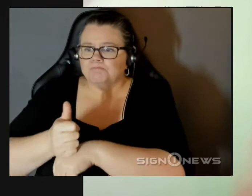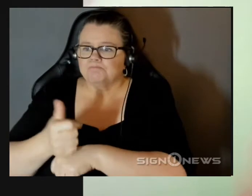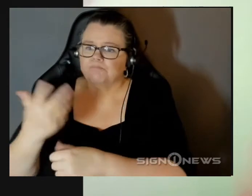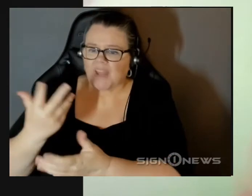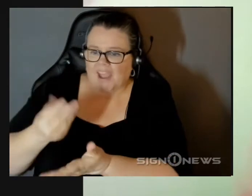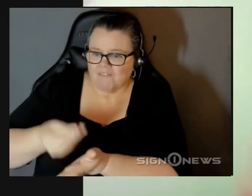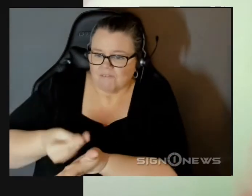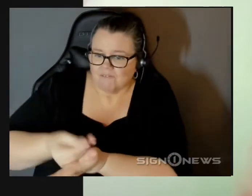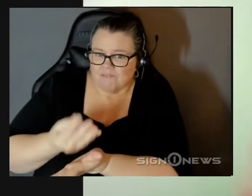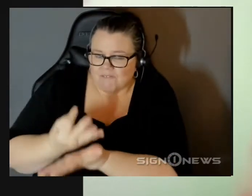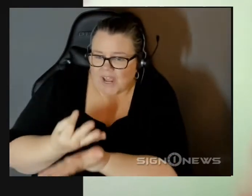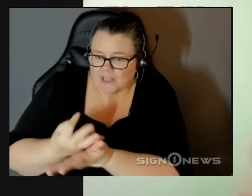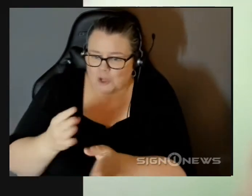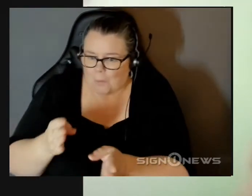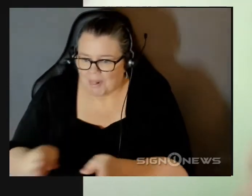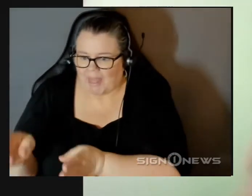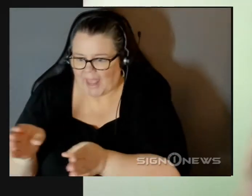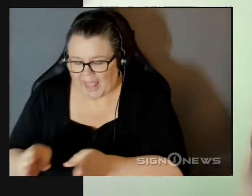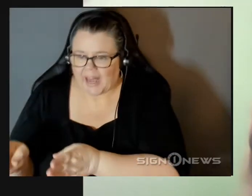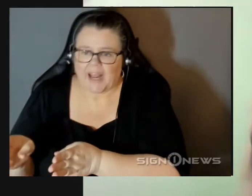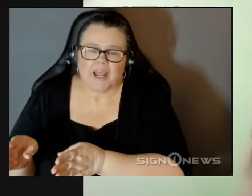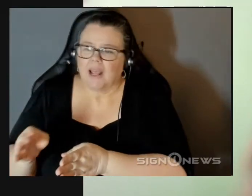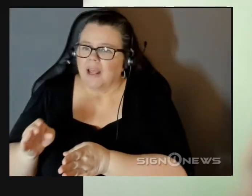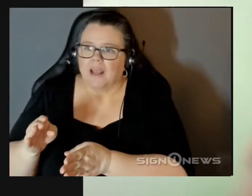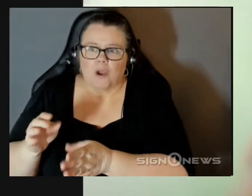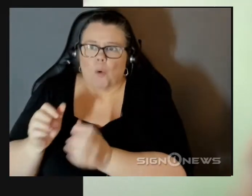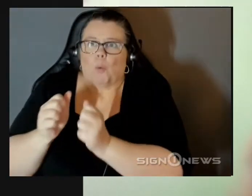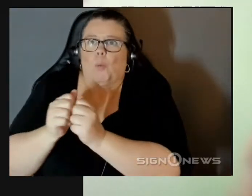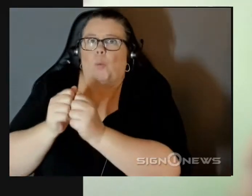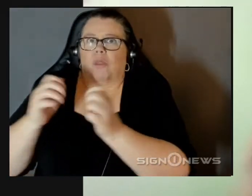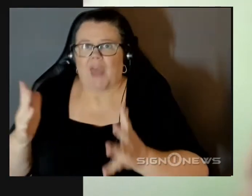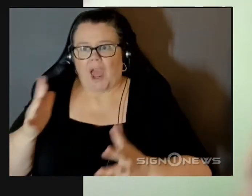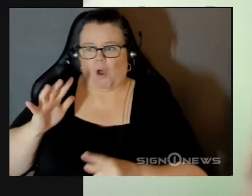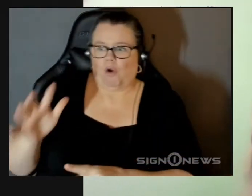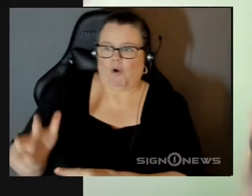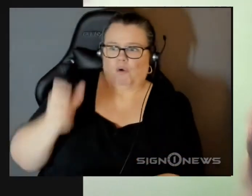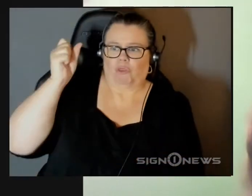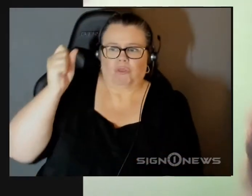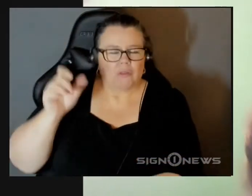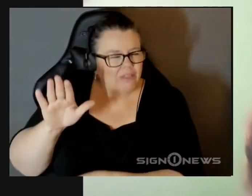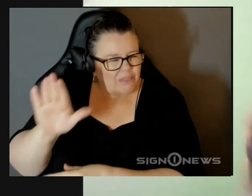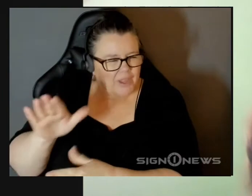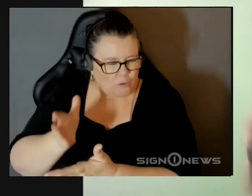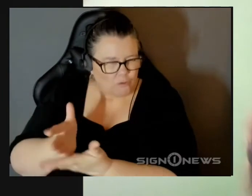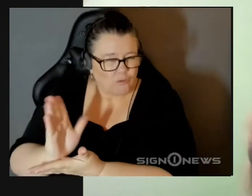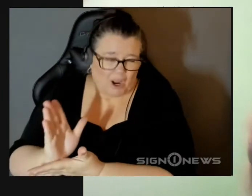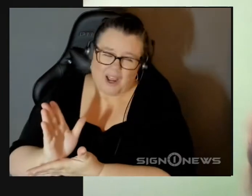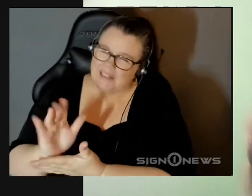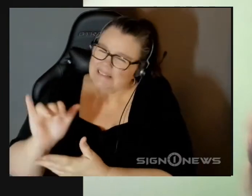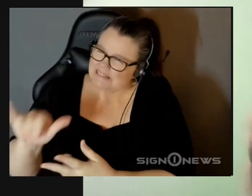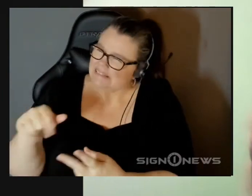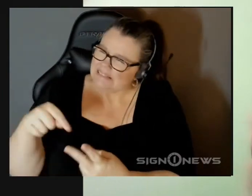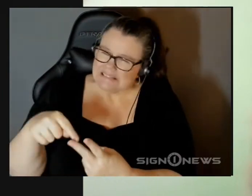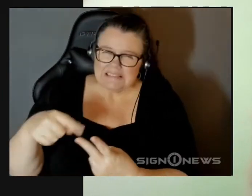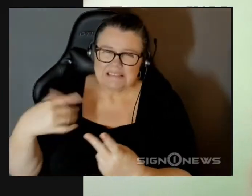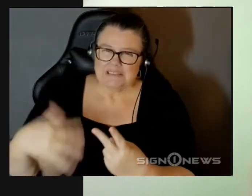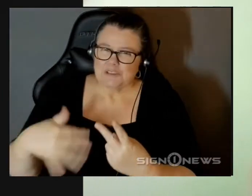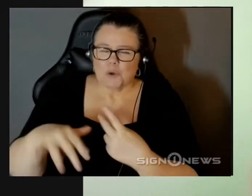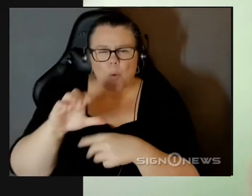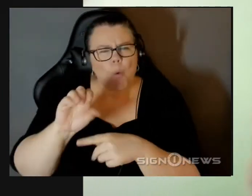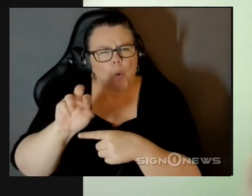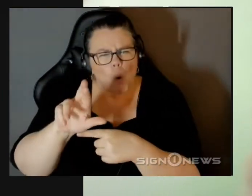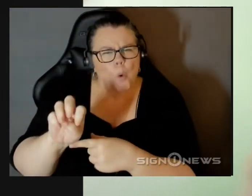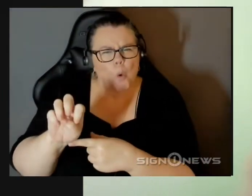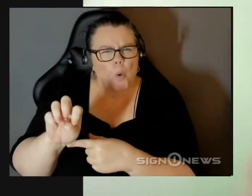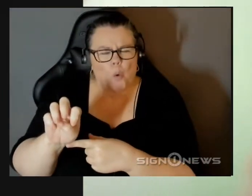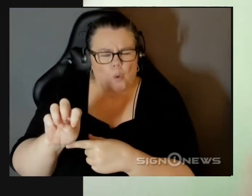someone's ability to act for themselves? And so I think that's a really core piece of this. Another piece is that it really, I think, highlights